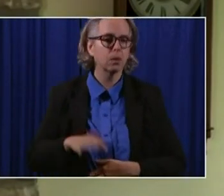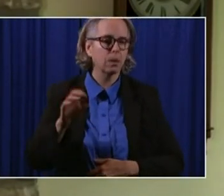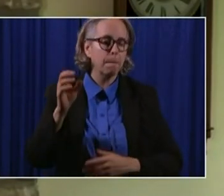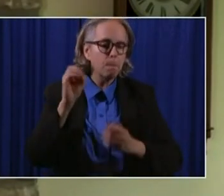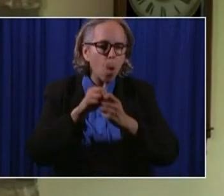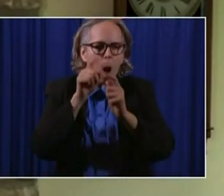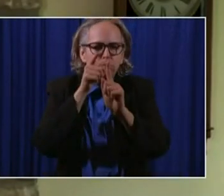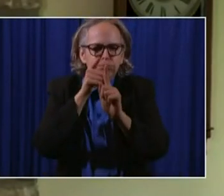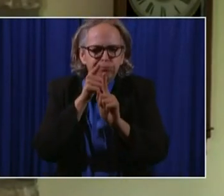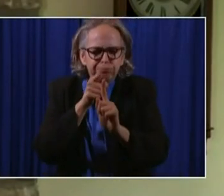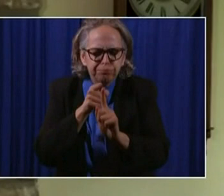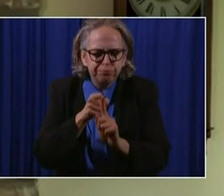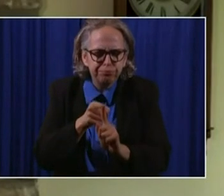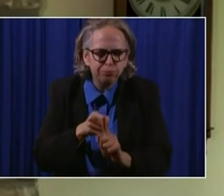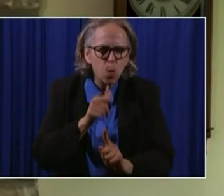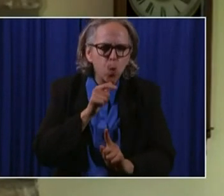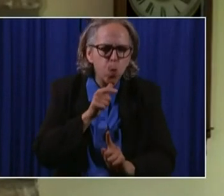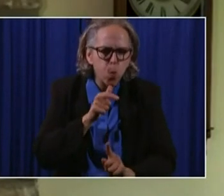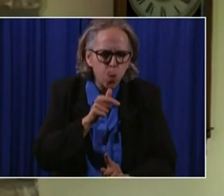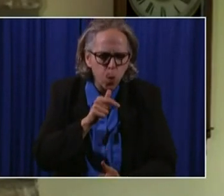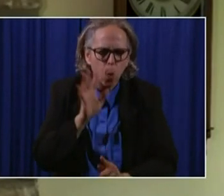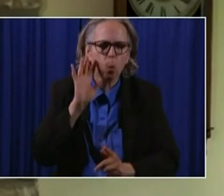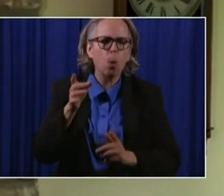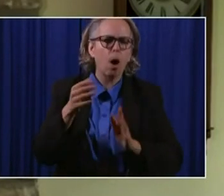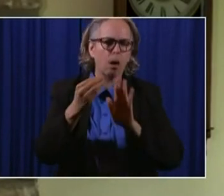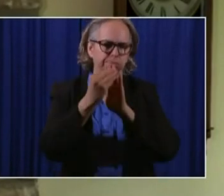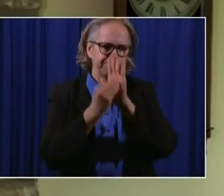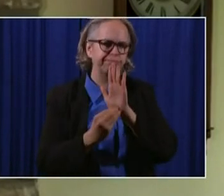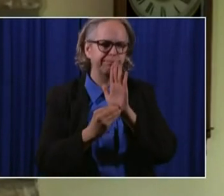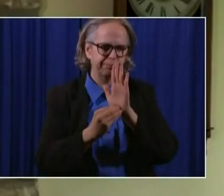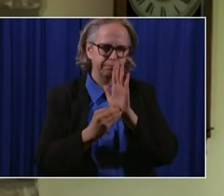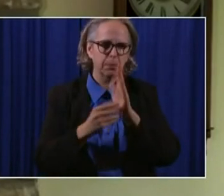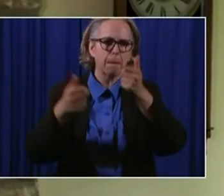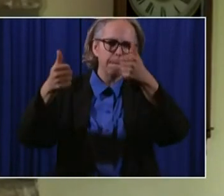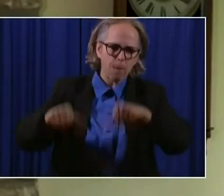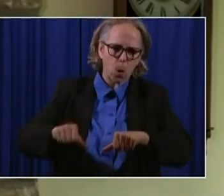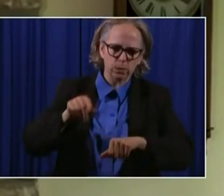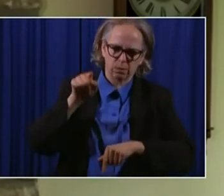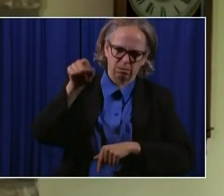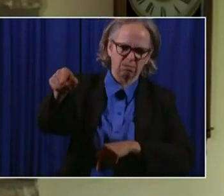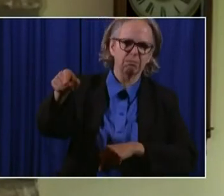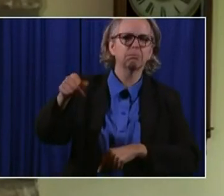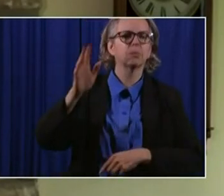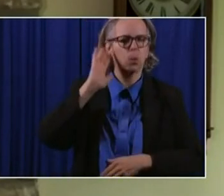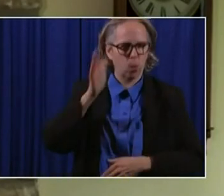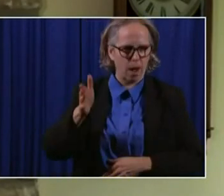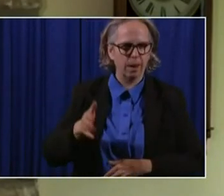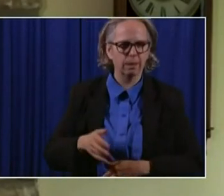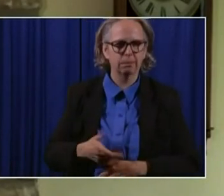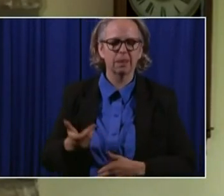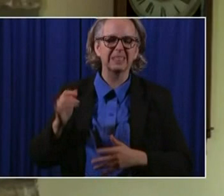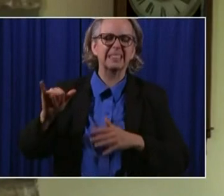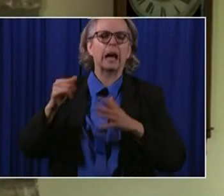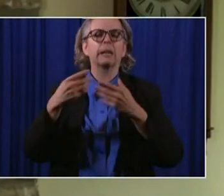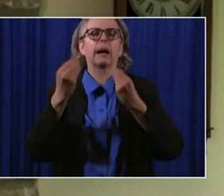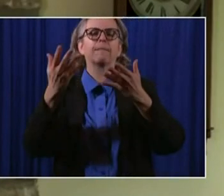that when the order is actually issued. But that's the basic underpinning